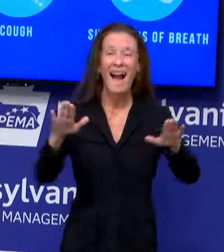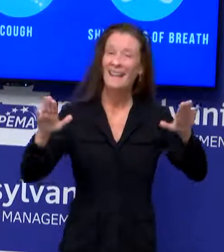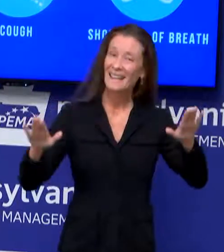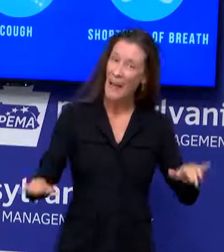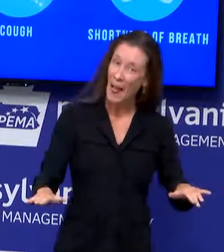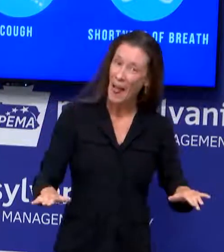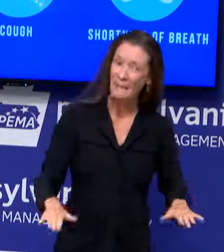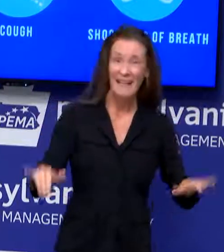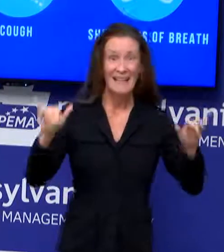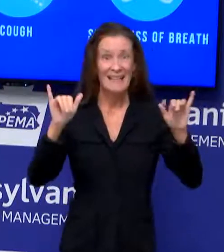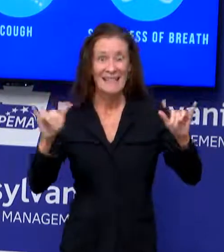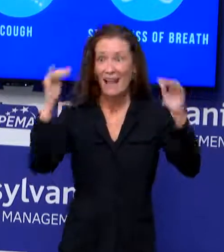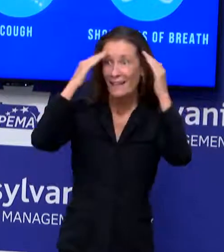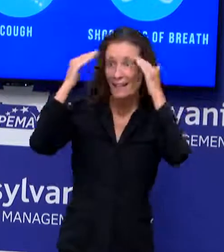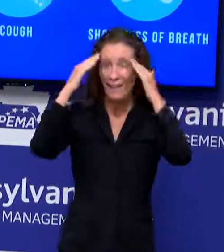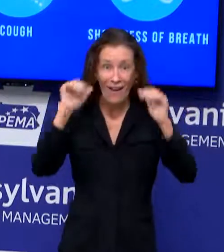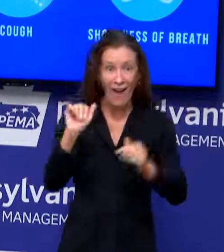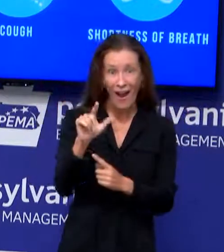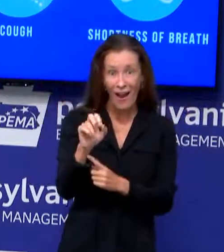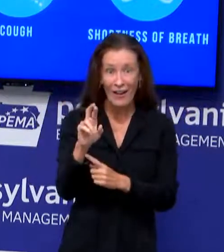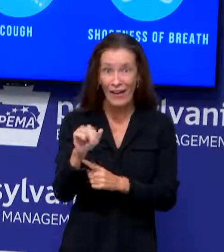alert, and stay safe.